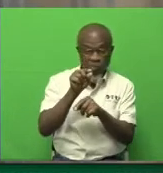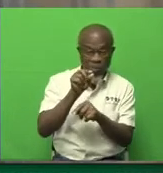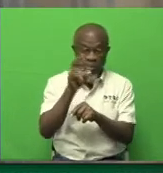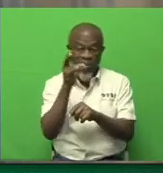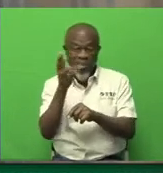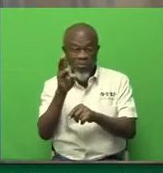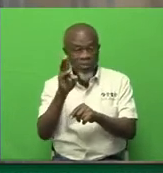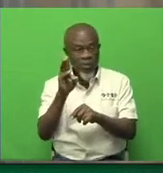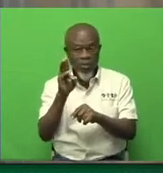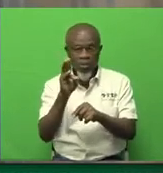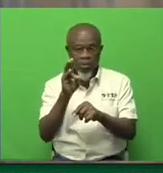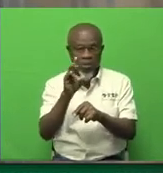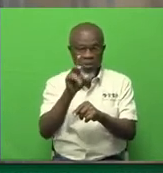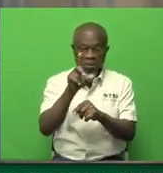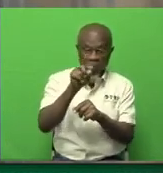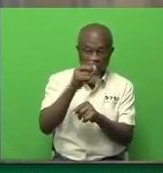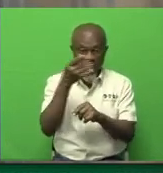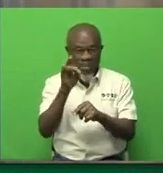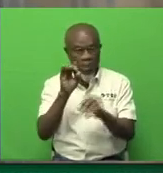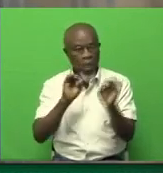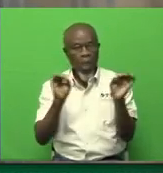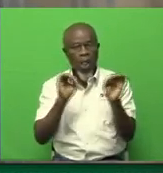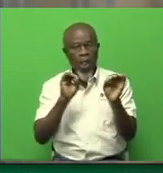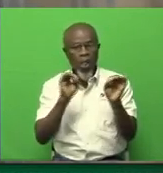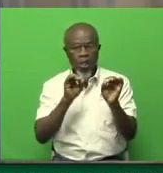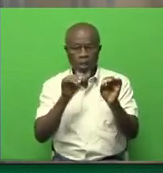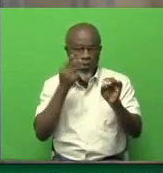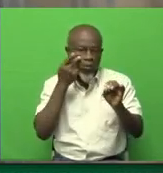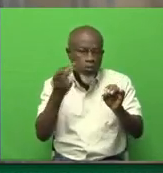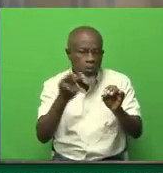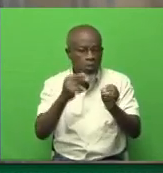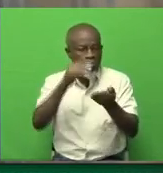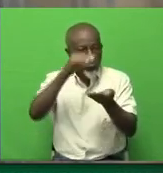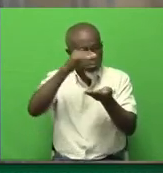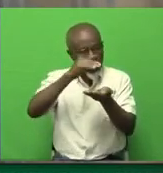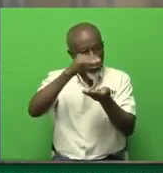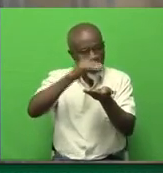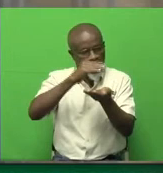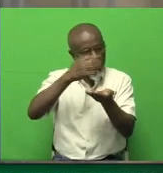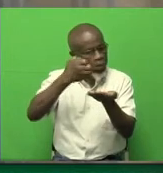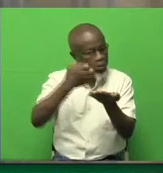Coven in 2018 and the GDP declined in each of these years